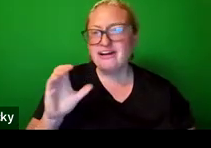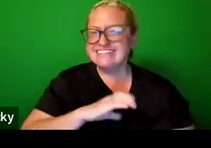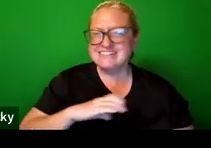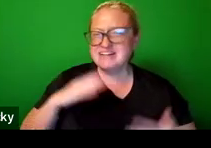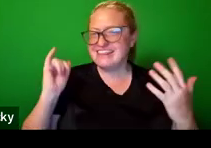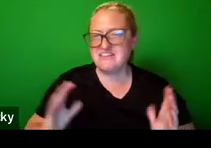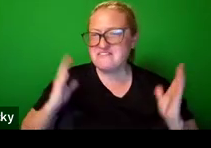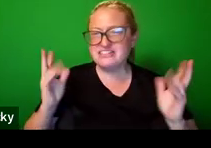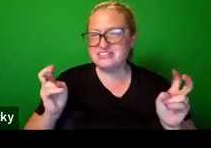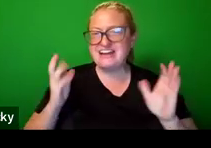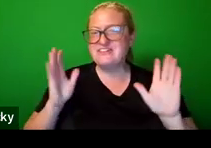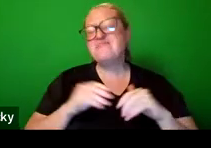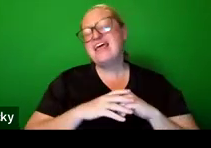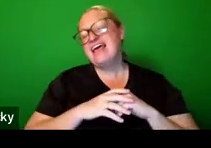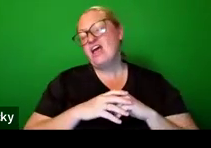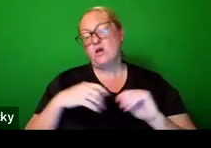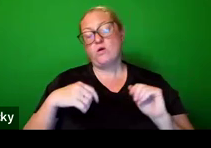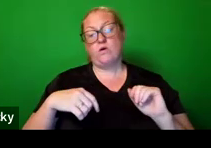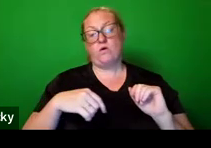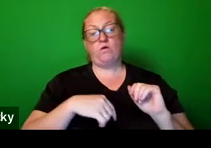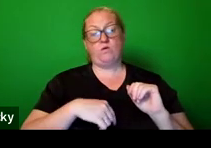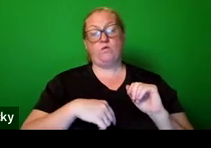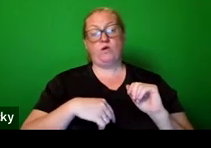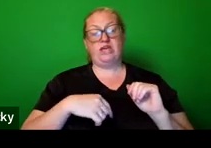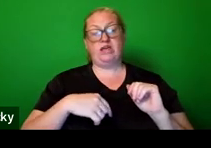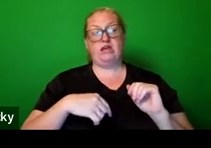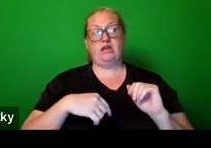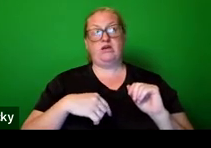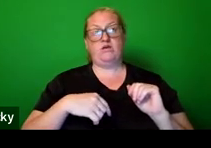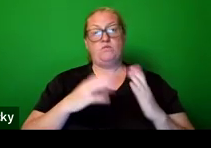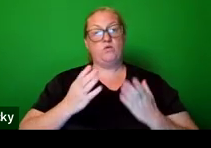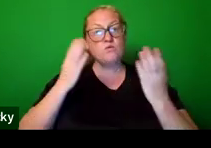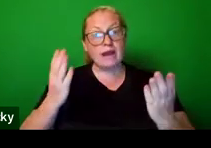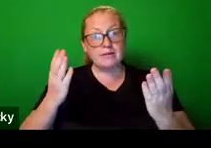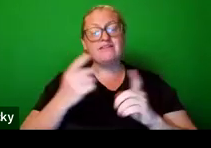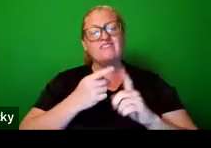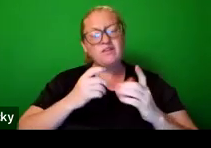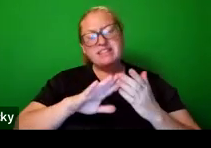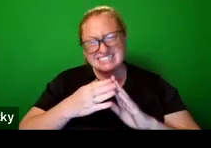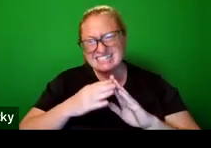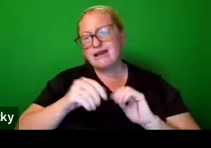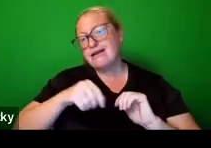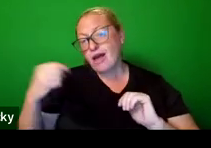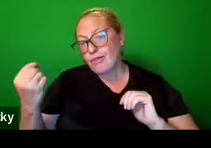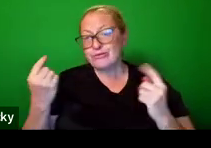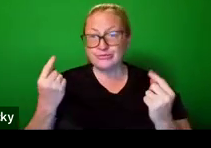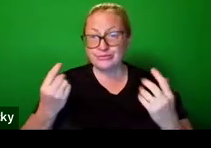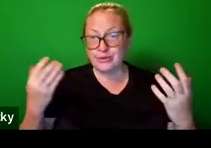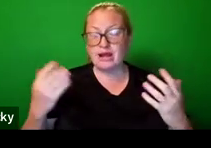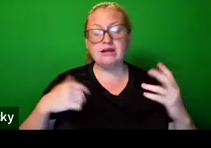official? So we got recommended from the city and others to look into